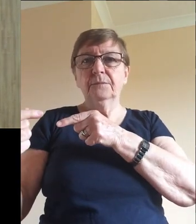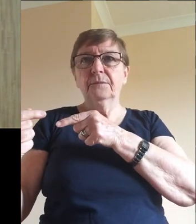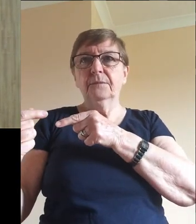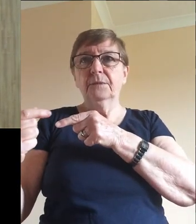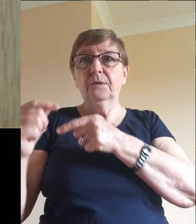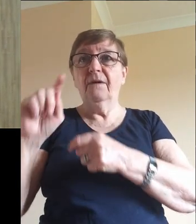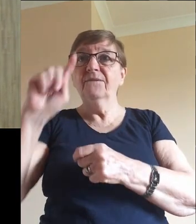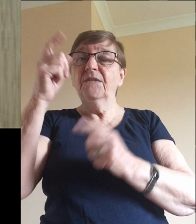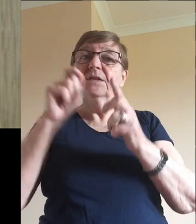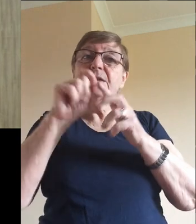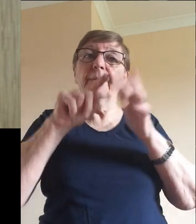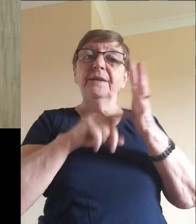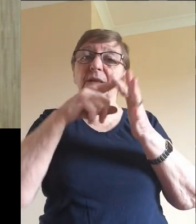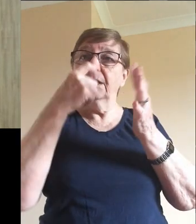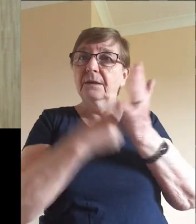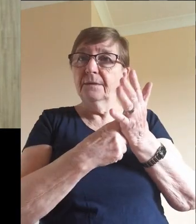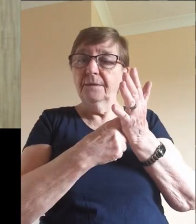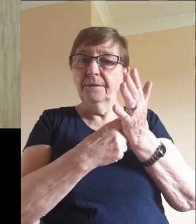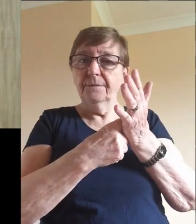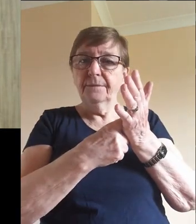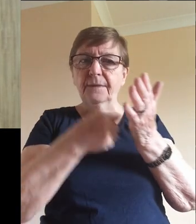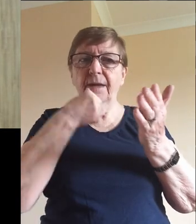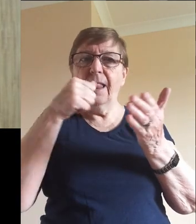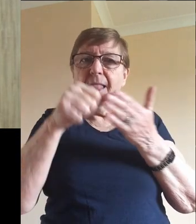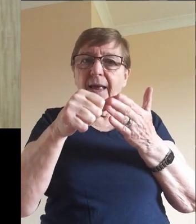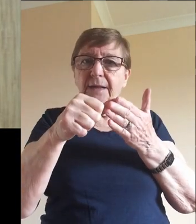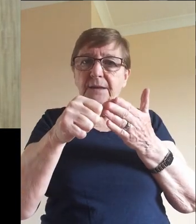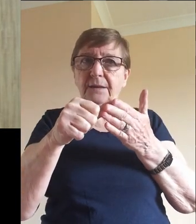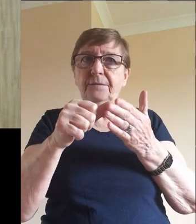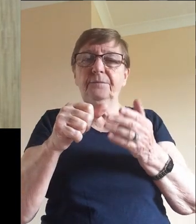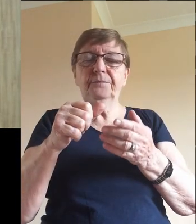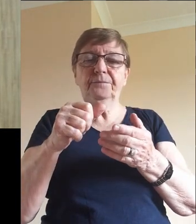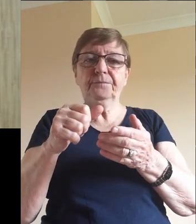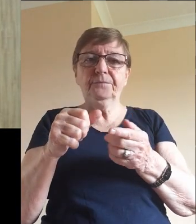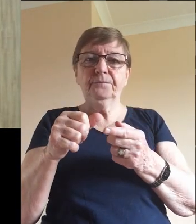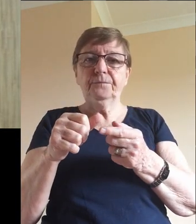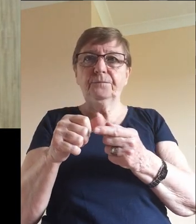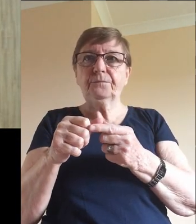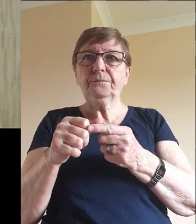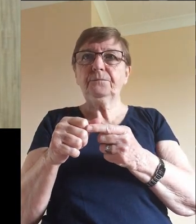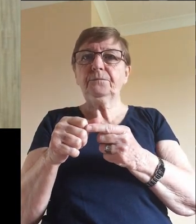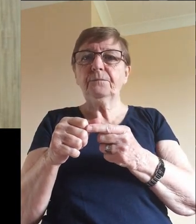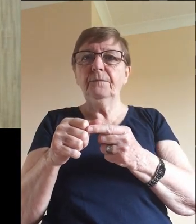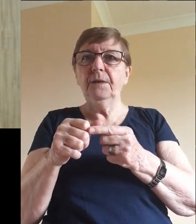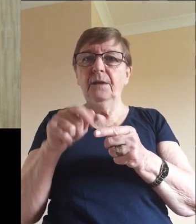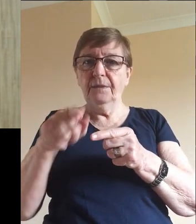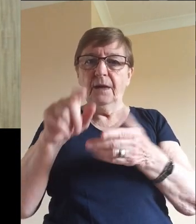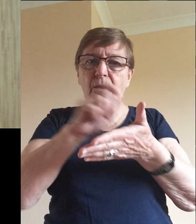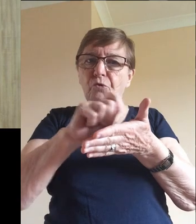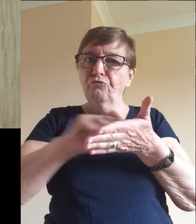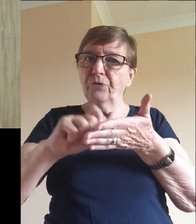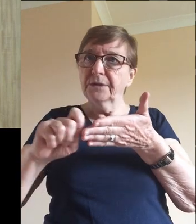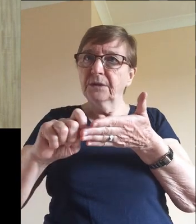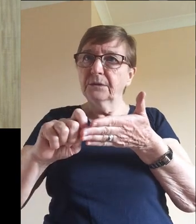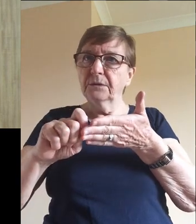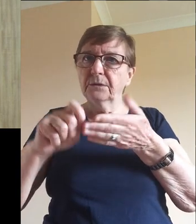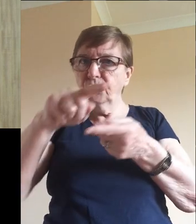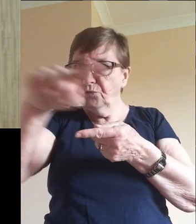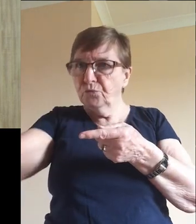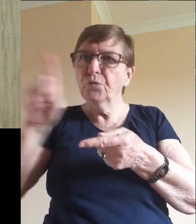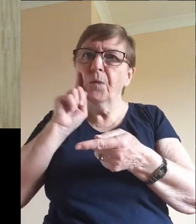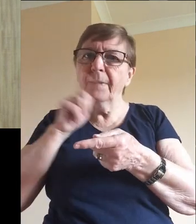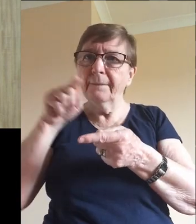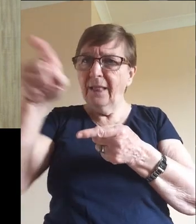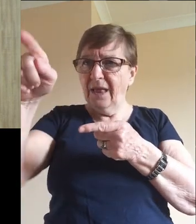Now, 1 Peter, the letter written by Jesus' disciple, was written to a suffering church.